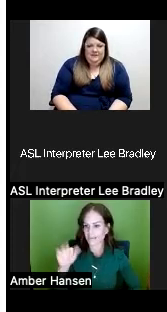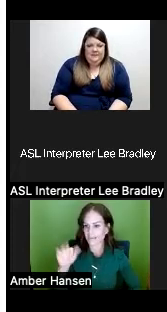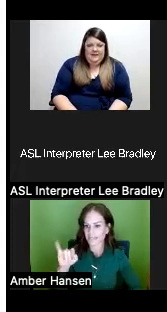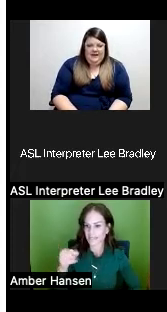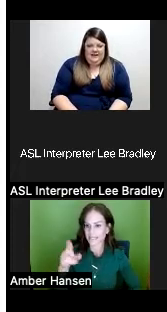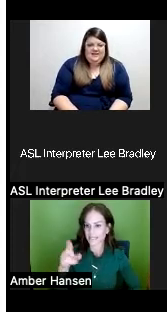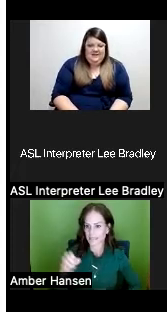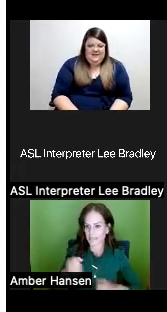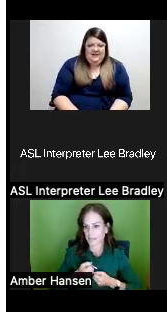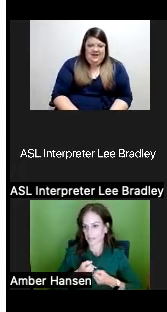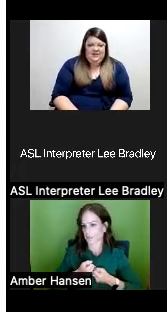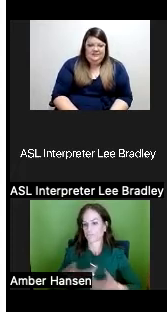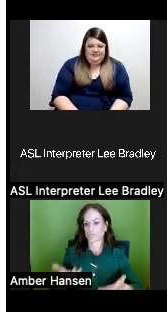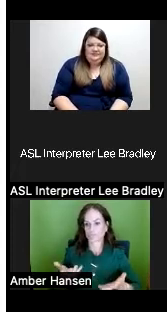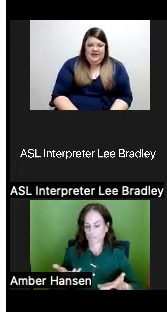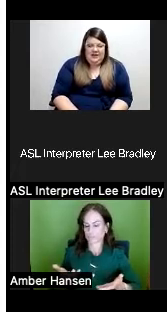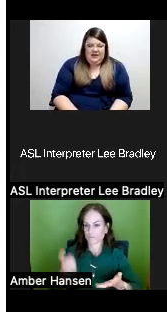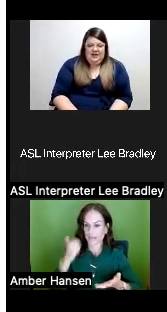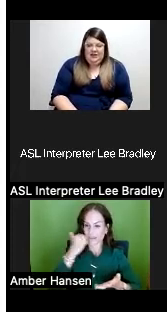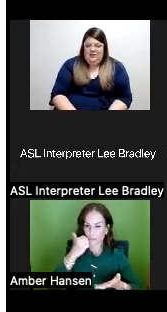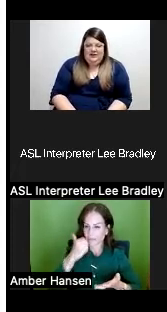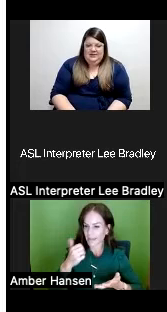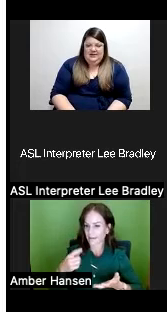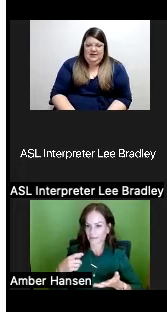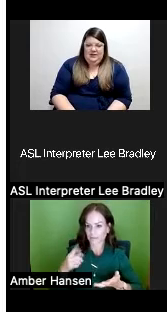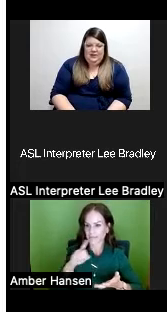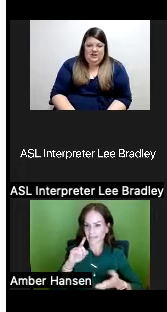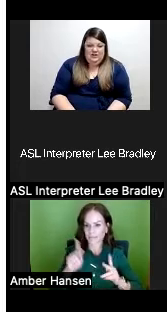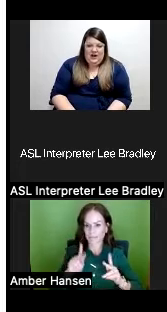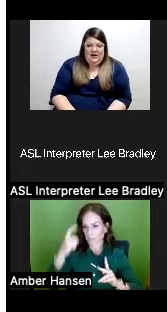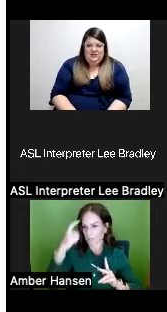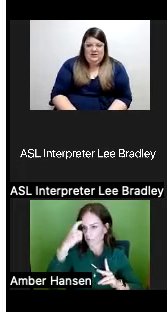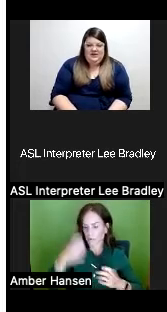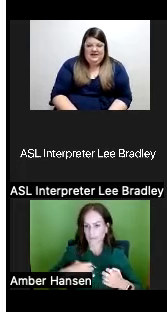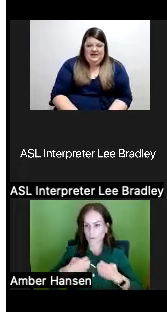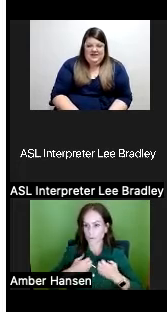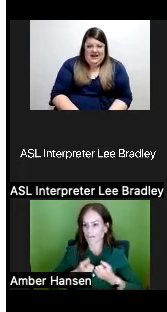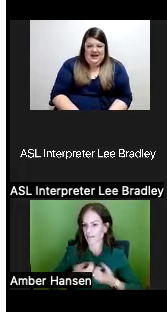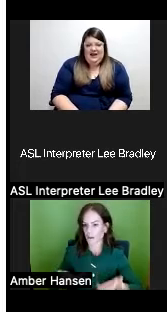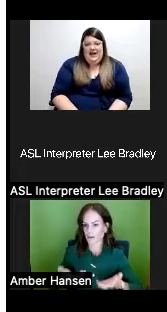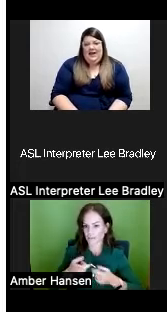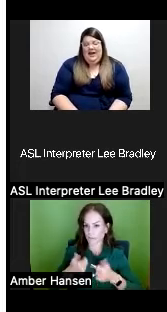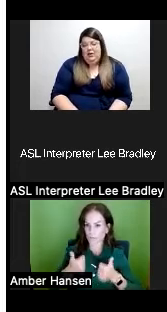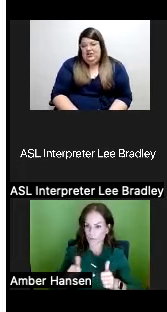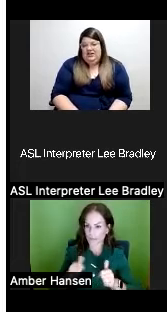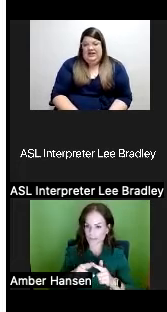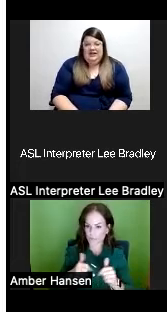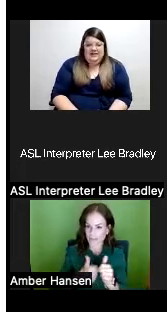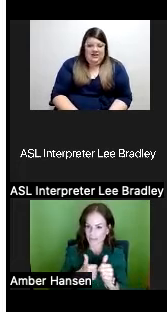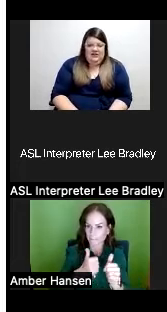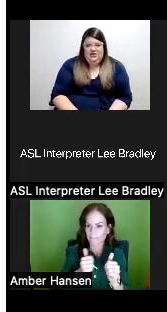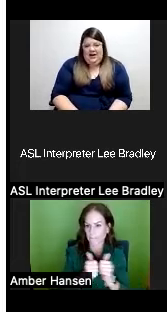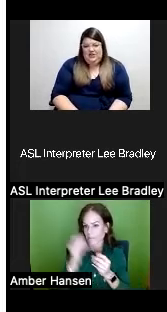call listening fatigue. It can be something that completely wears you out as you day to day emotionally